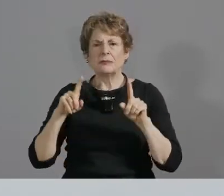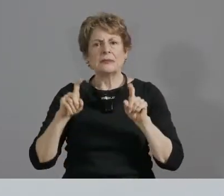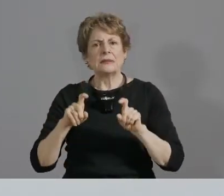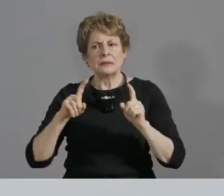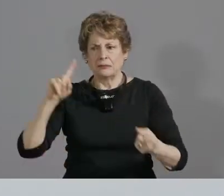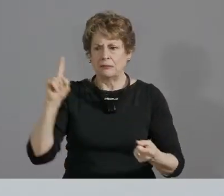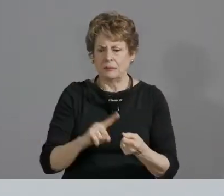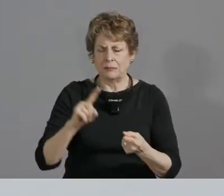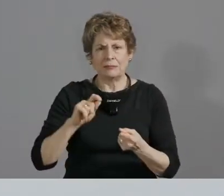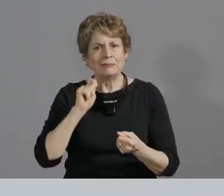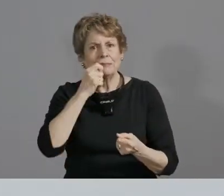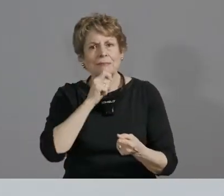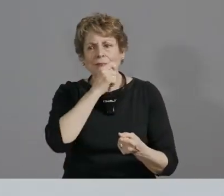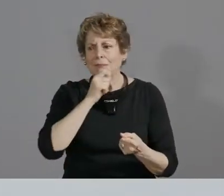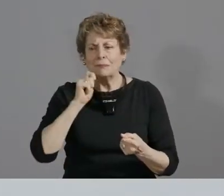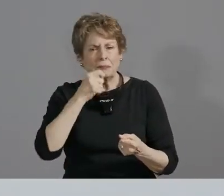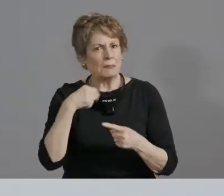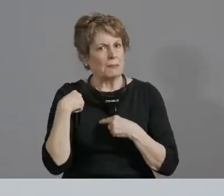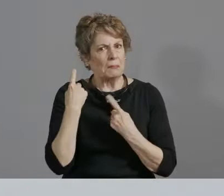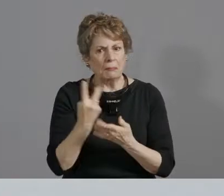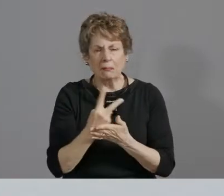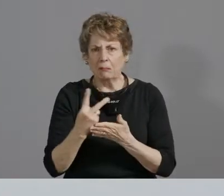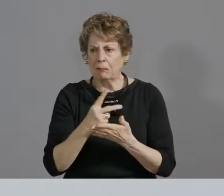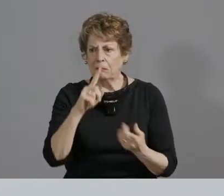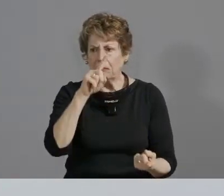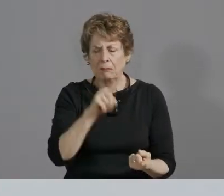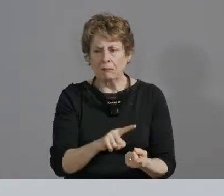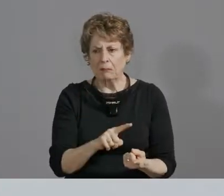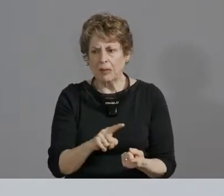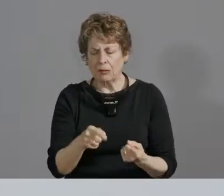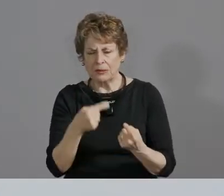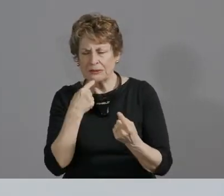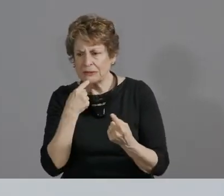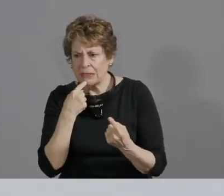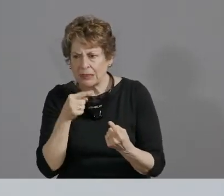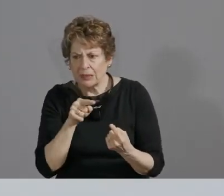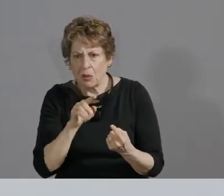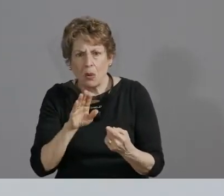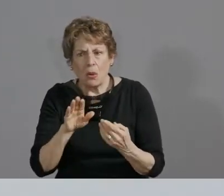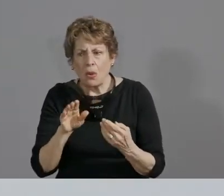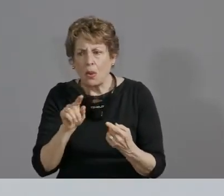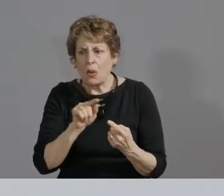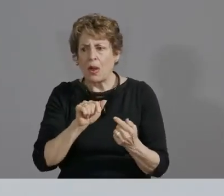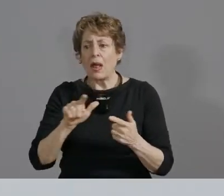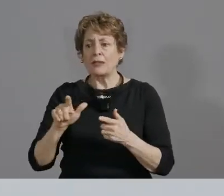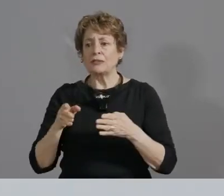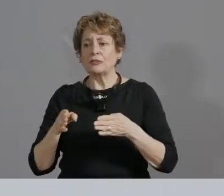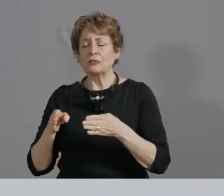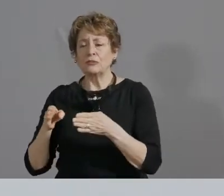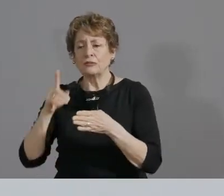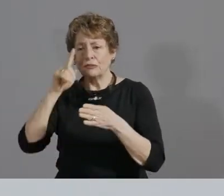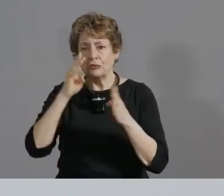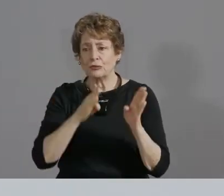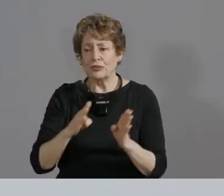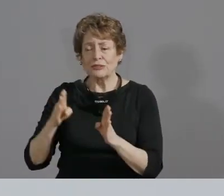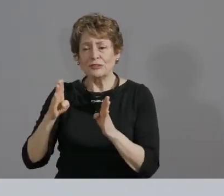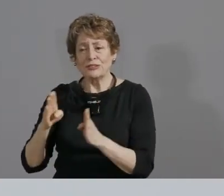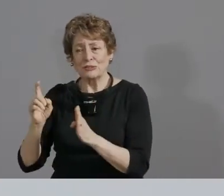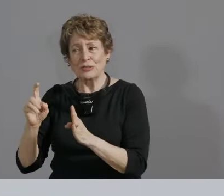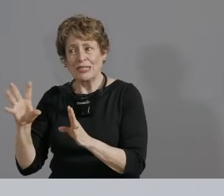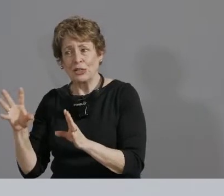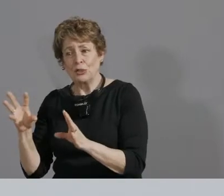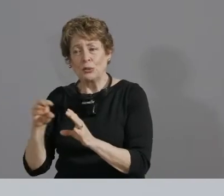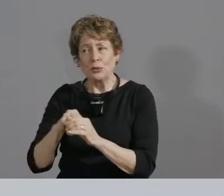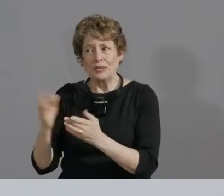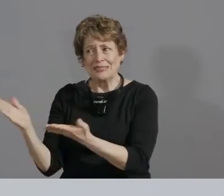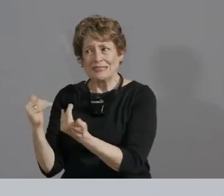so he mentioned that this whole strategy needs to include people to continue to get tested because that gives them their health